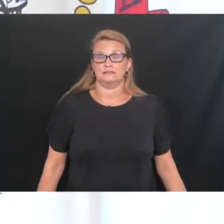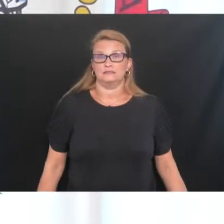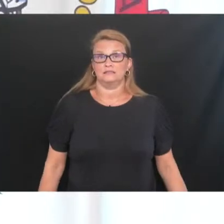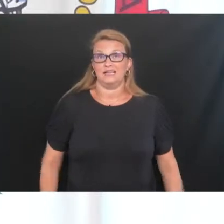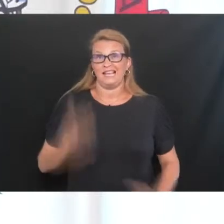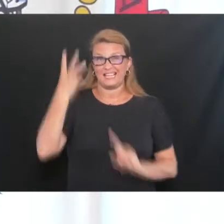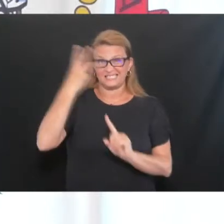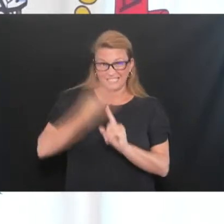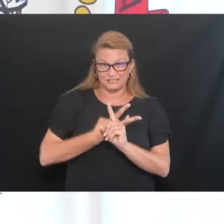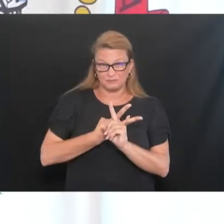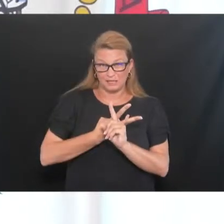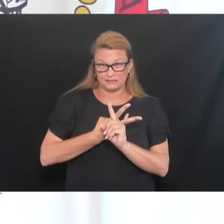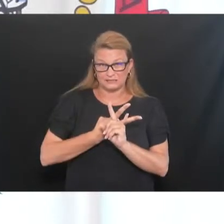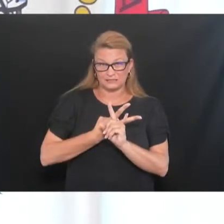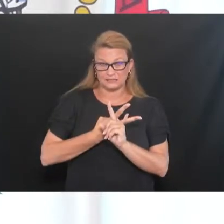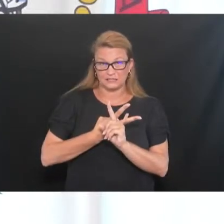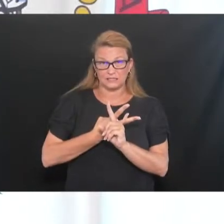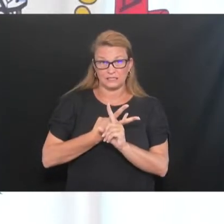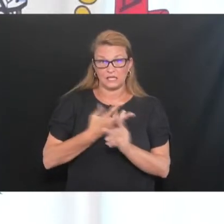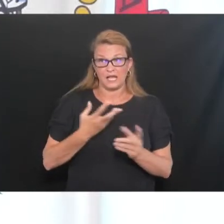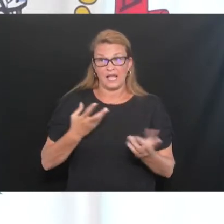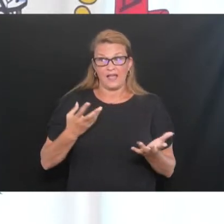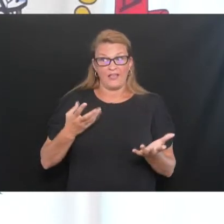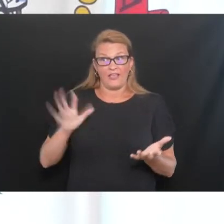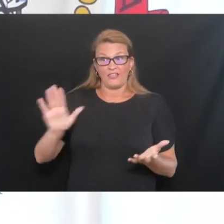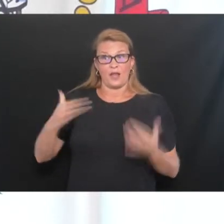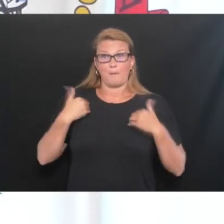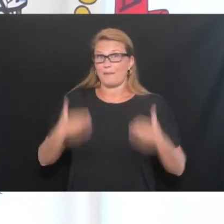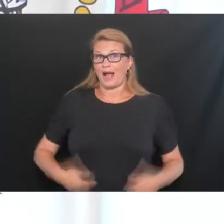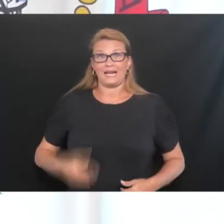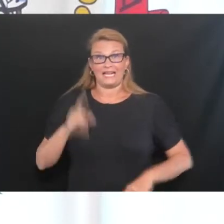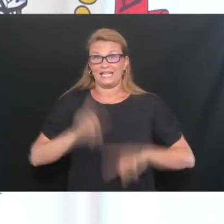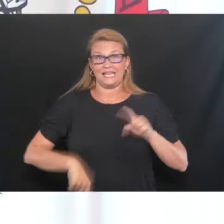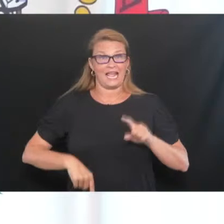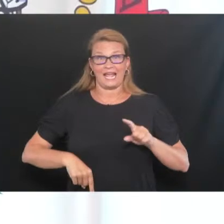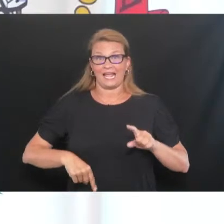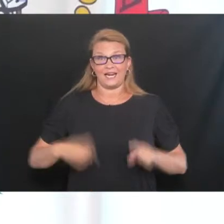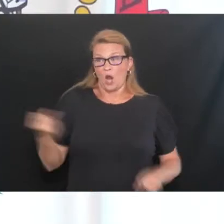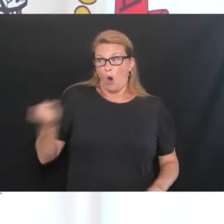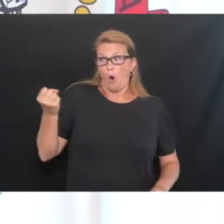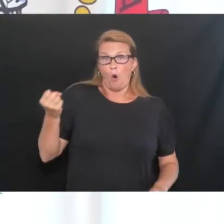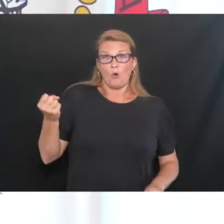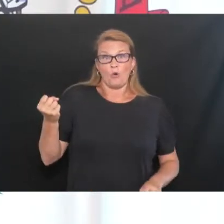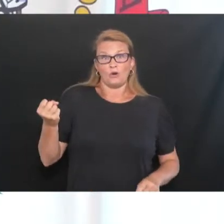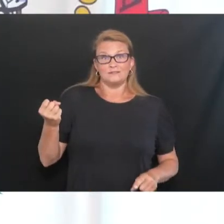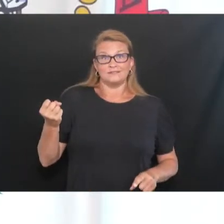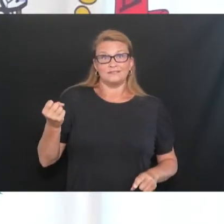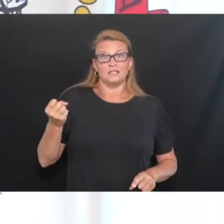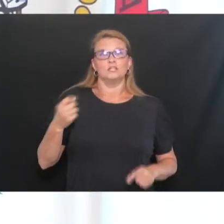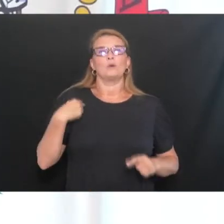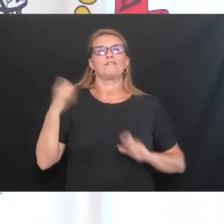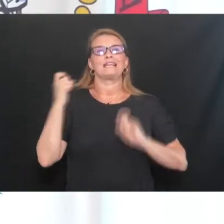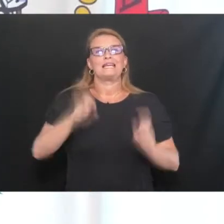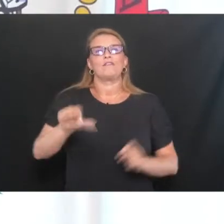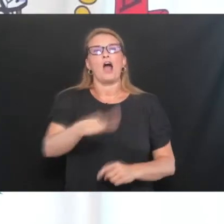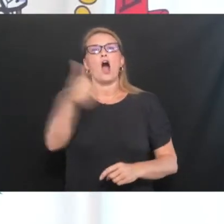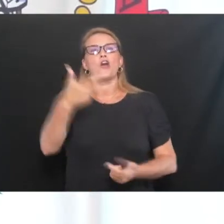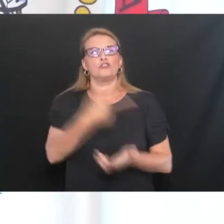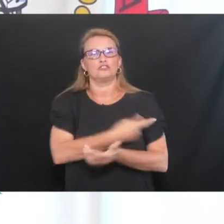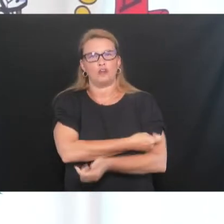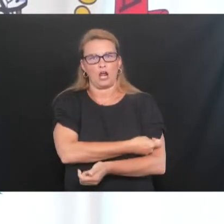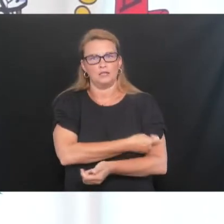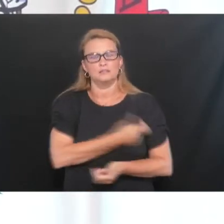don't have the prevention to hold this thing off, and we need to give them a booster shot. We're